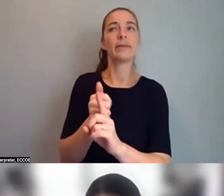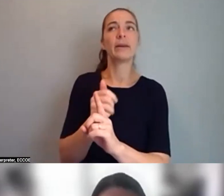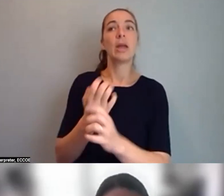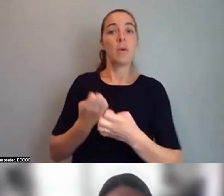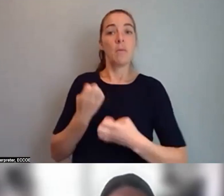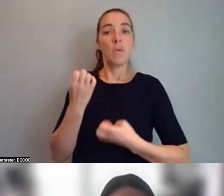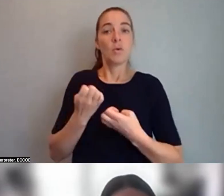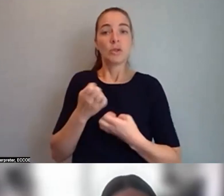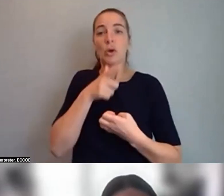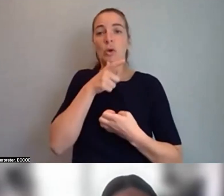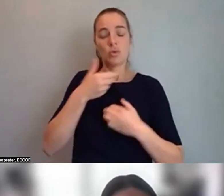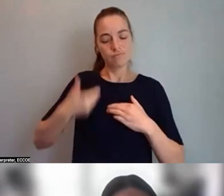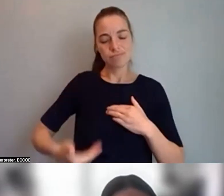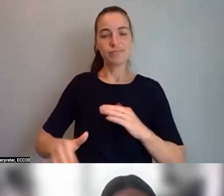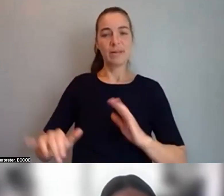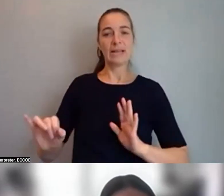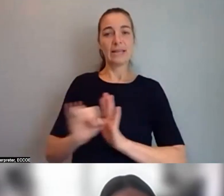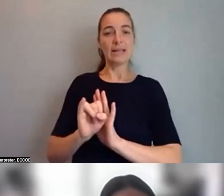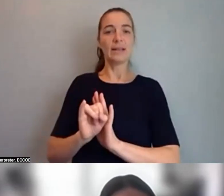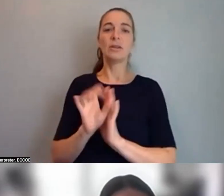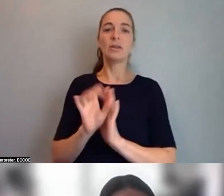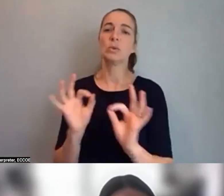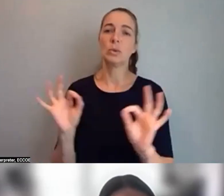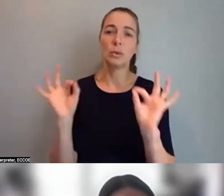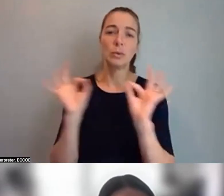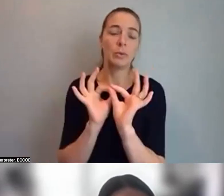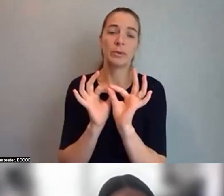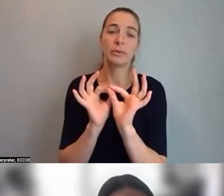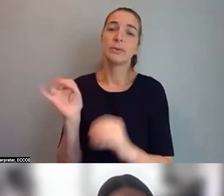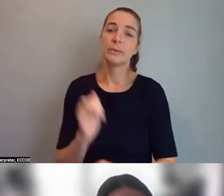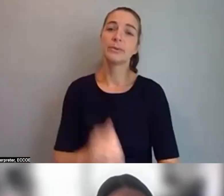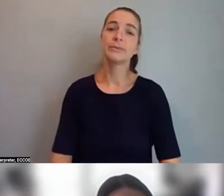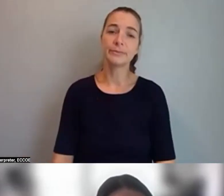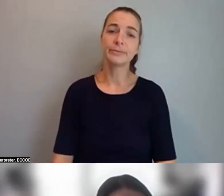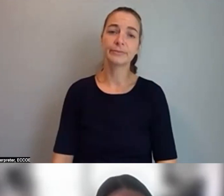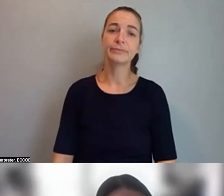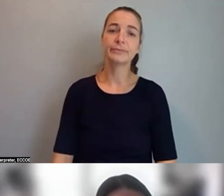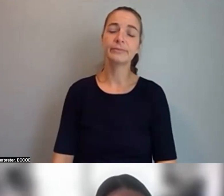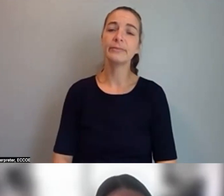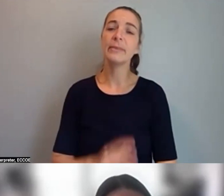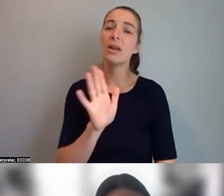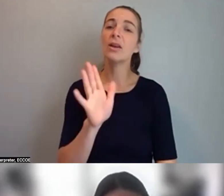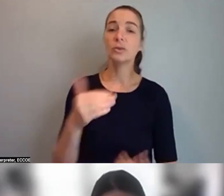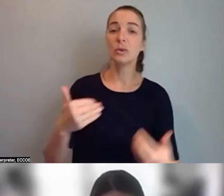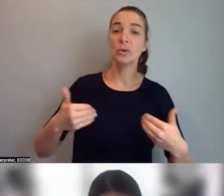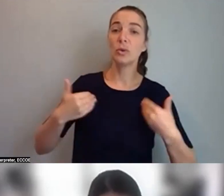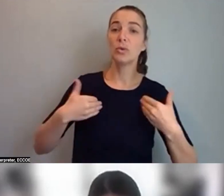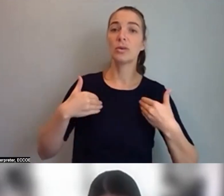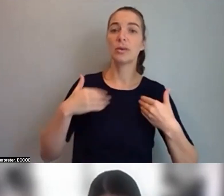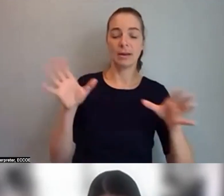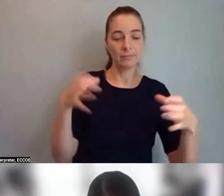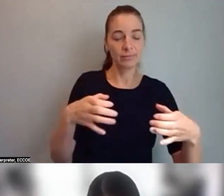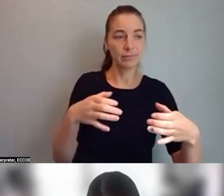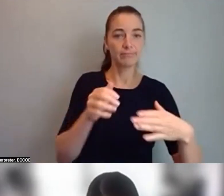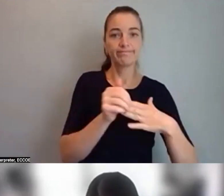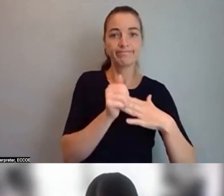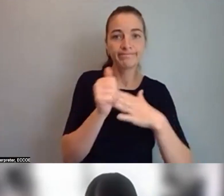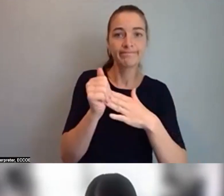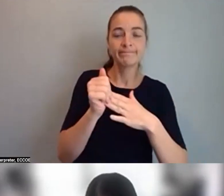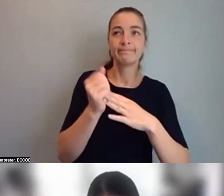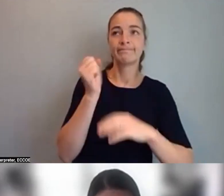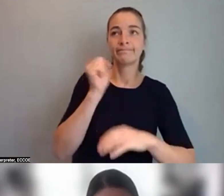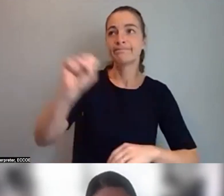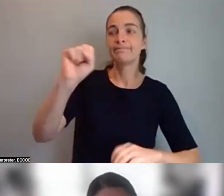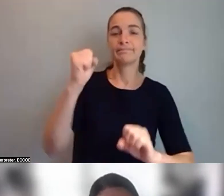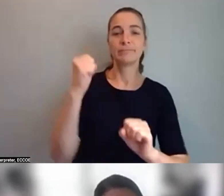It's also why the culture around youth organizing really matters and why I spend a lot of